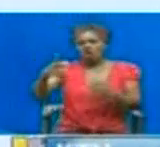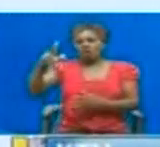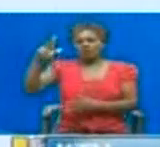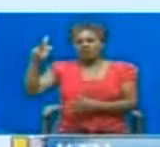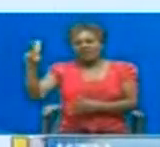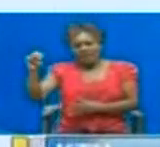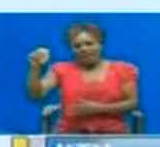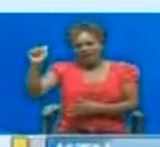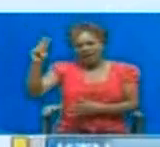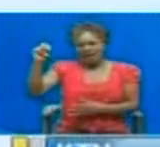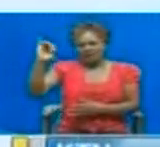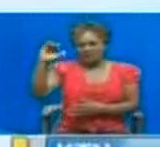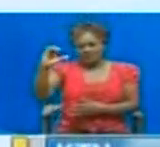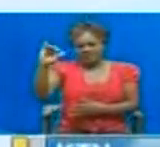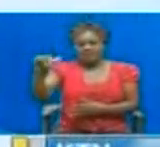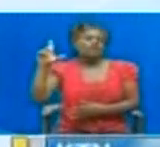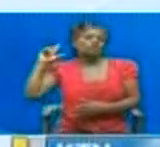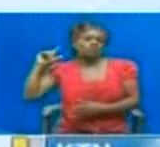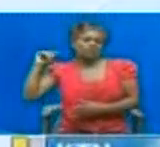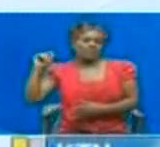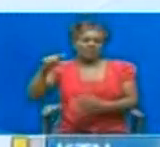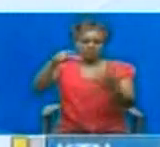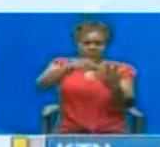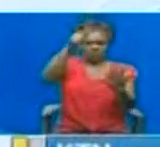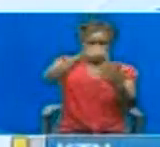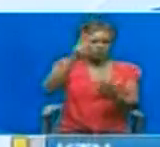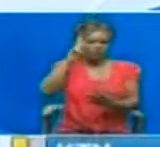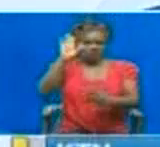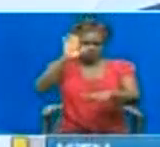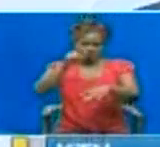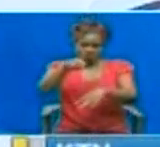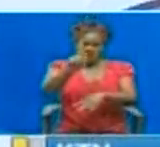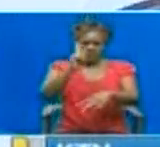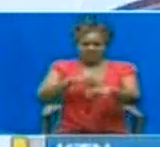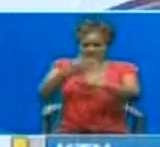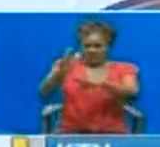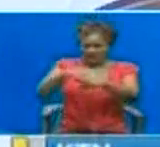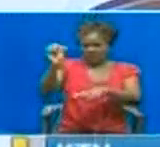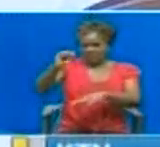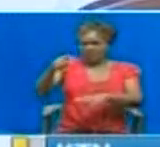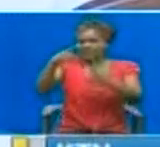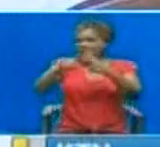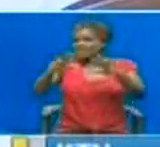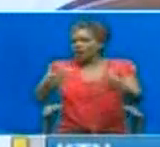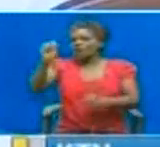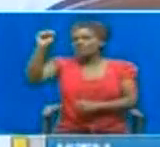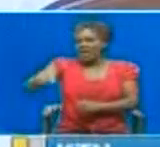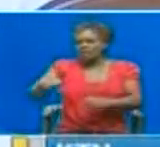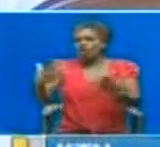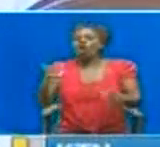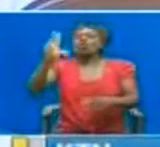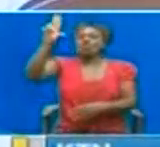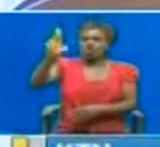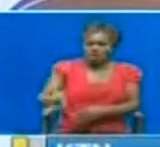Wilson_Mburu@Kachungira. Those are our Twitter handles, and we'll of course sample your views as the bulletin continues. When you send in an SMS, make sure you start with a yes or no, so